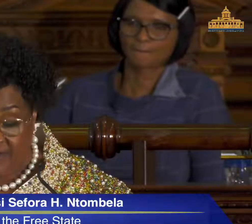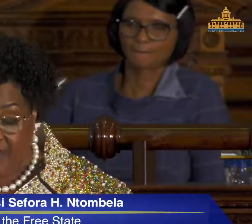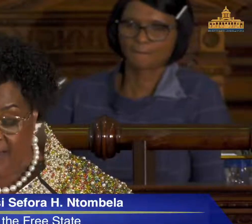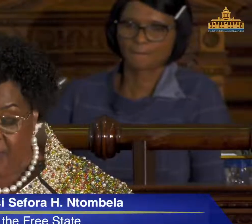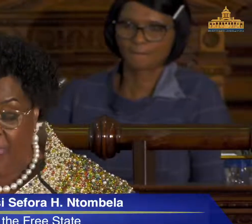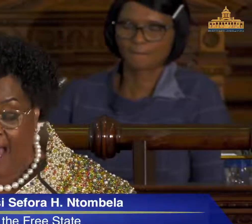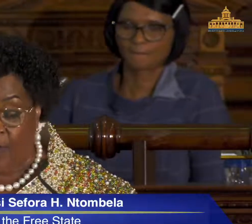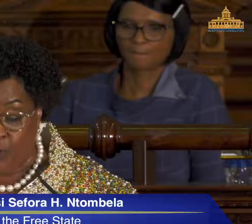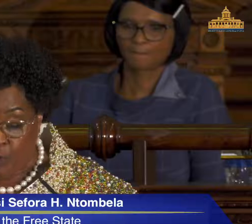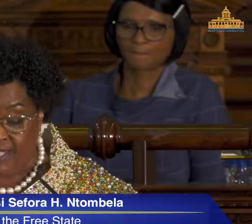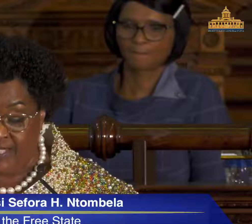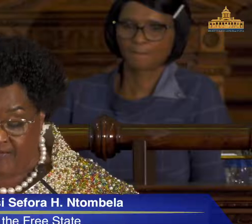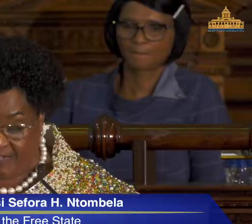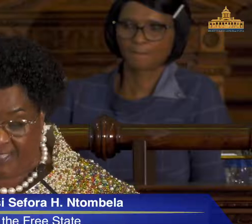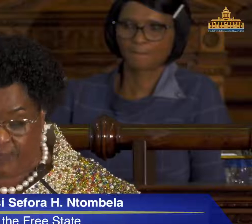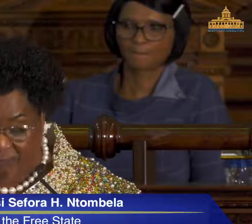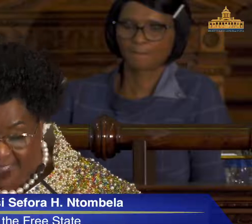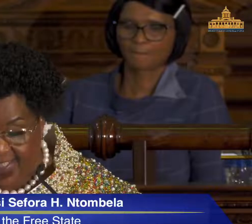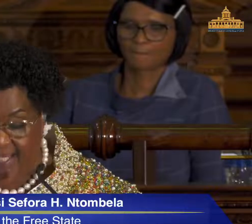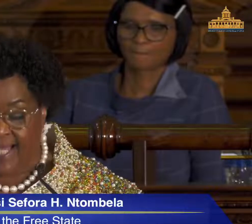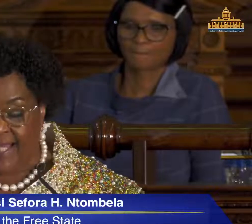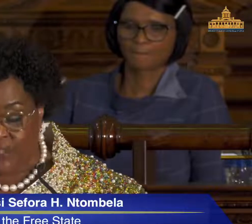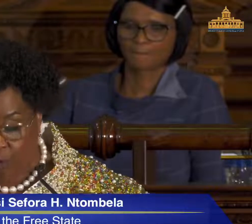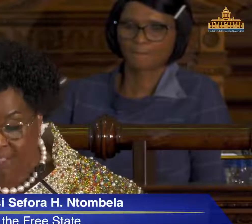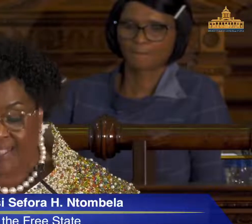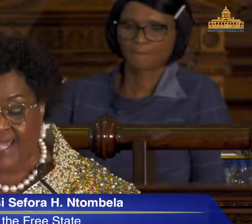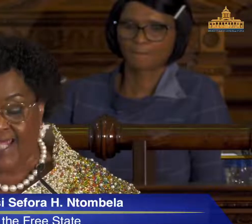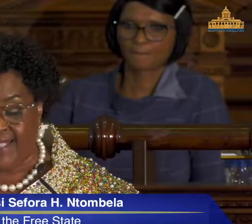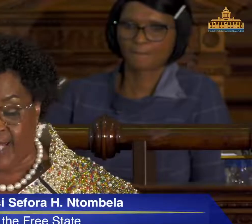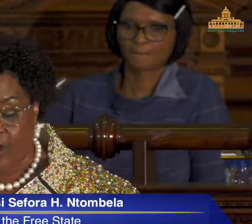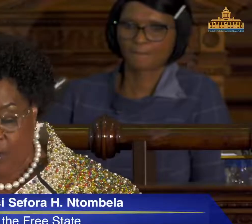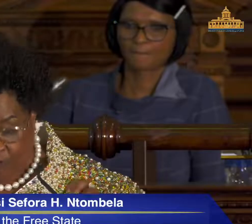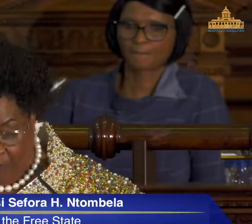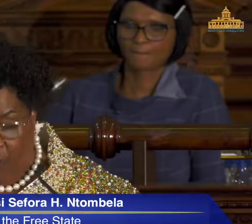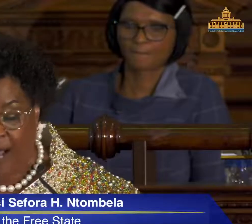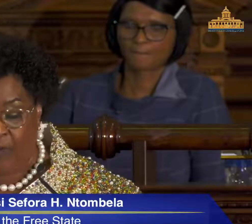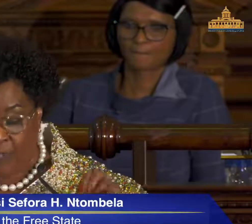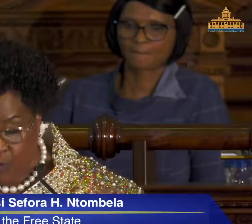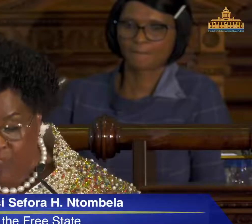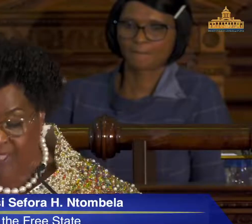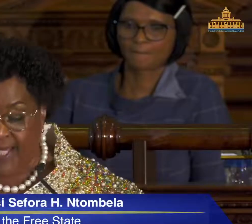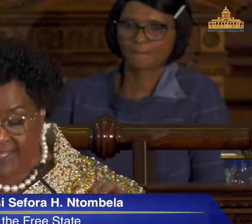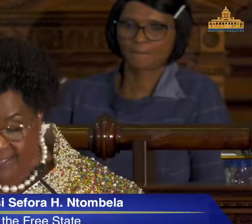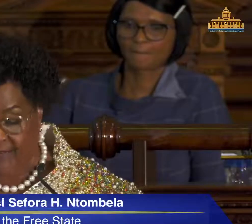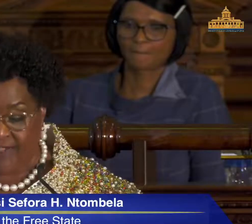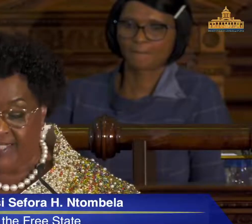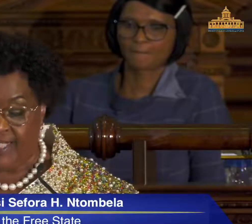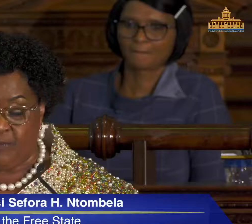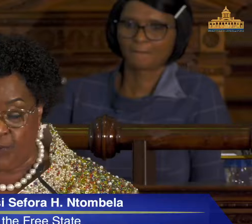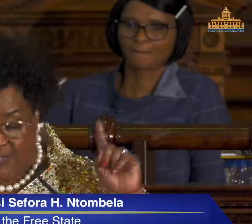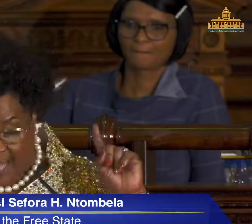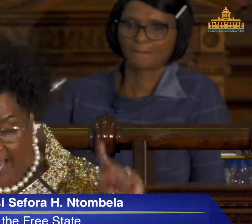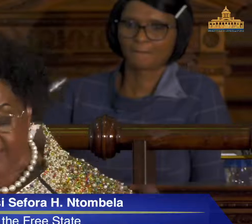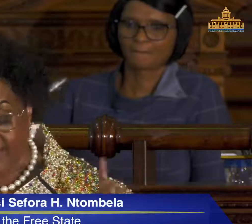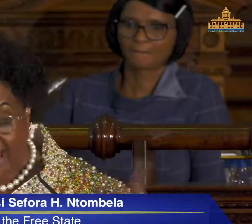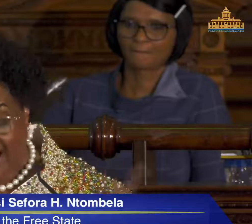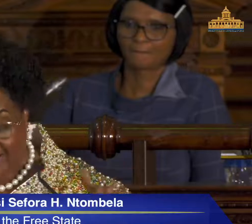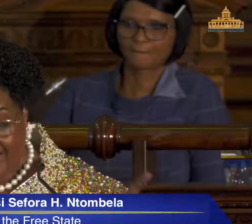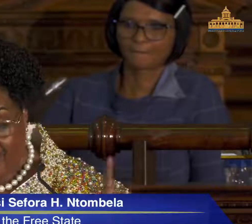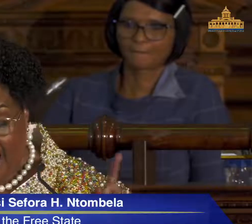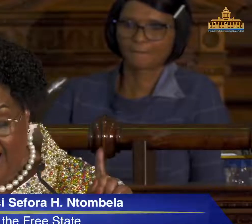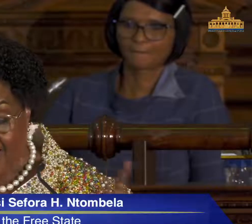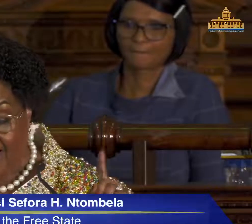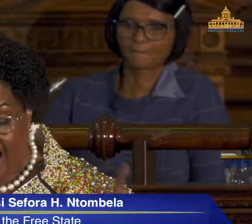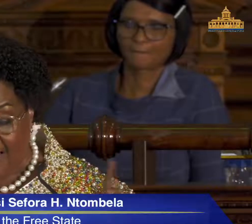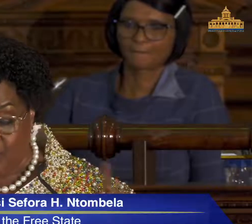to identify our youth in the Free State. Please, let's concentrate from our youth in the Free State, because the high